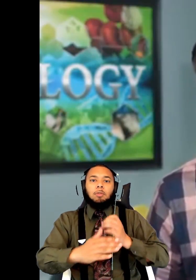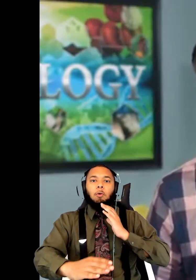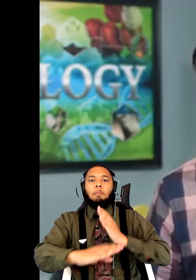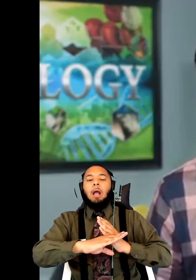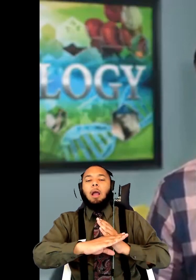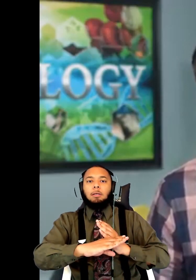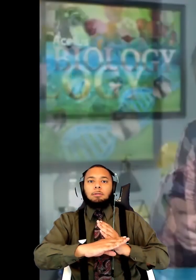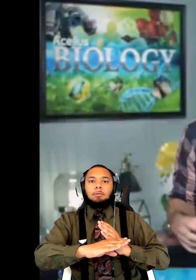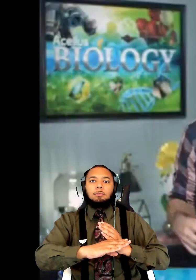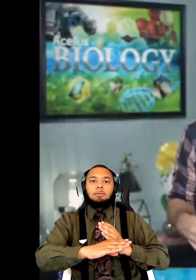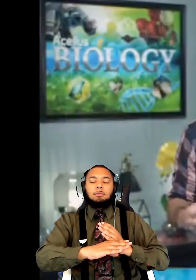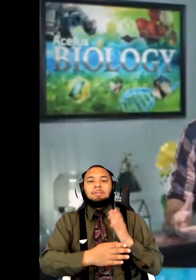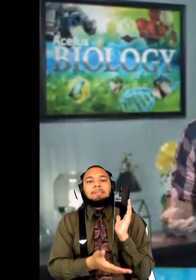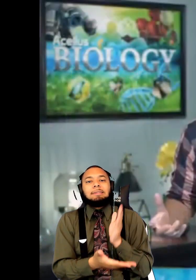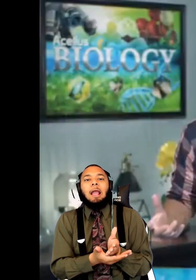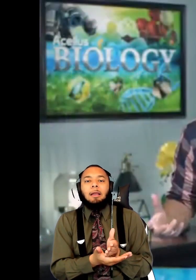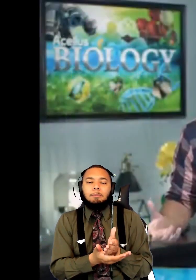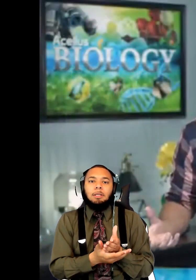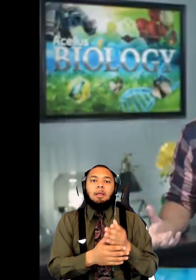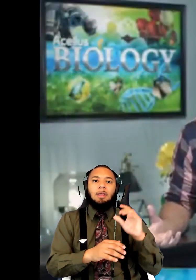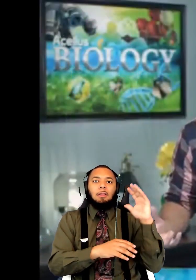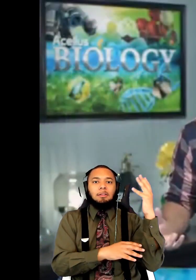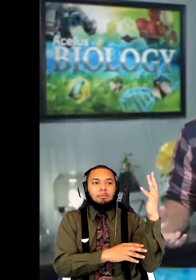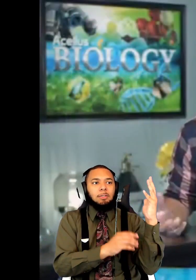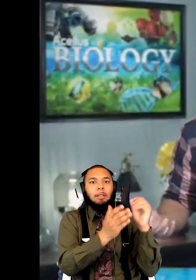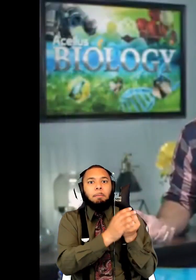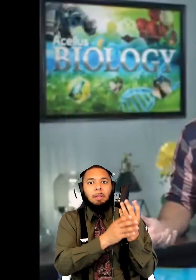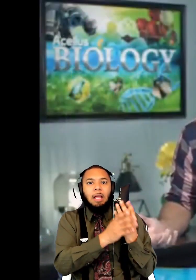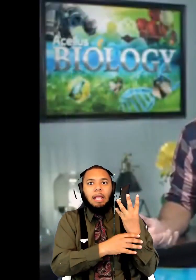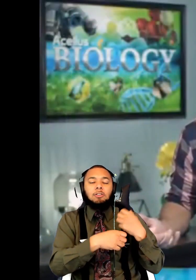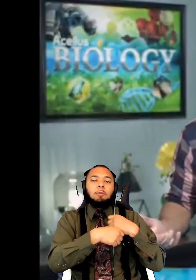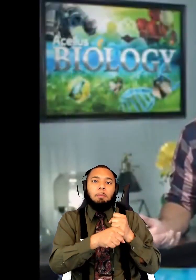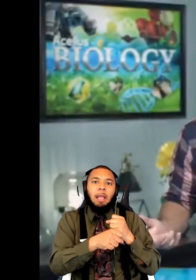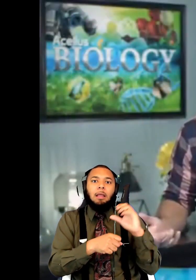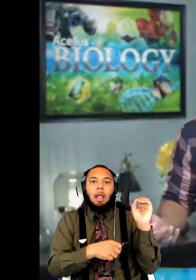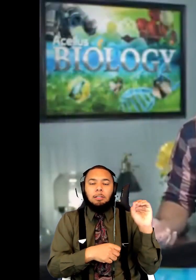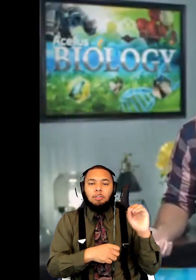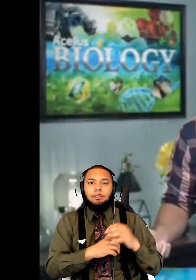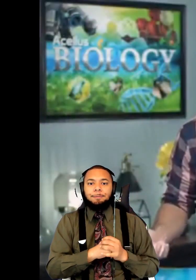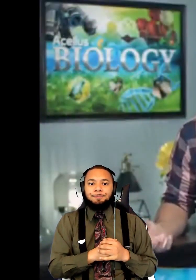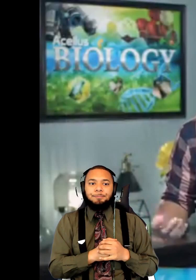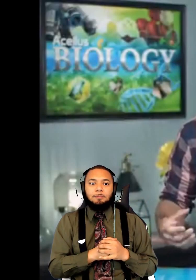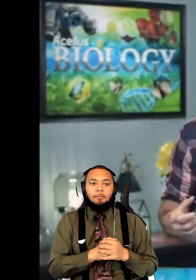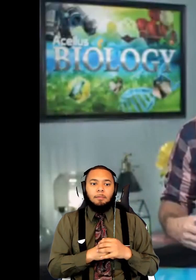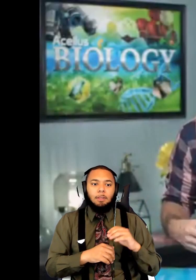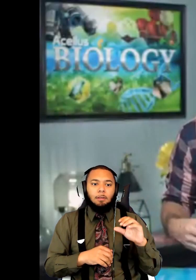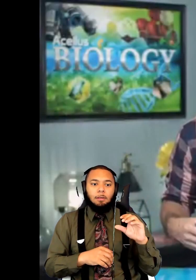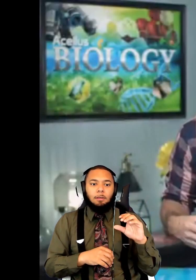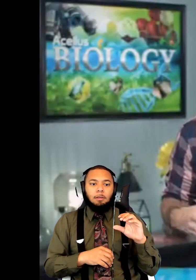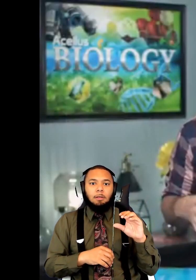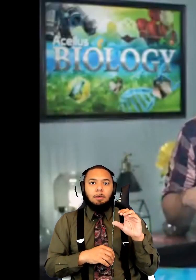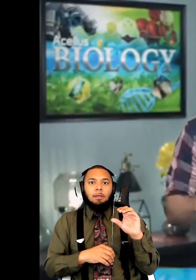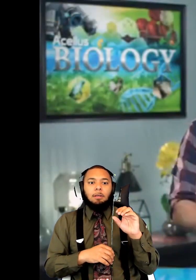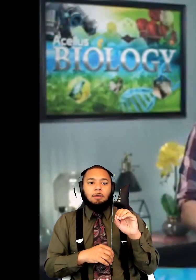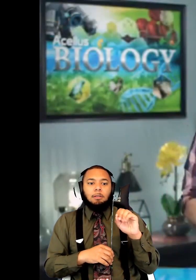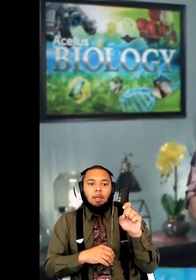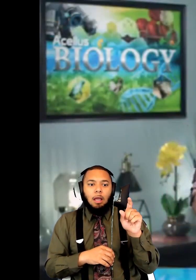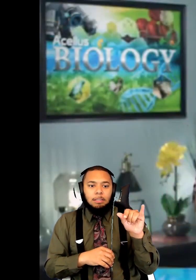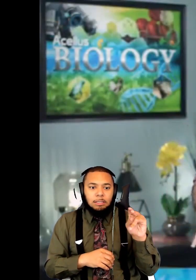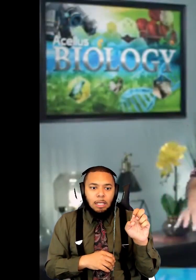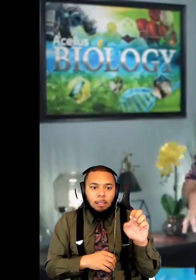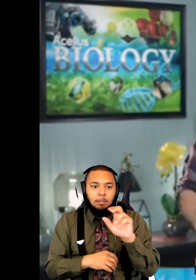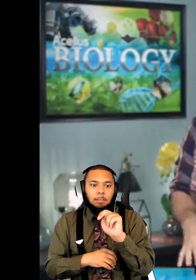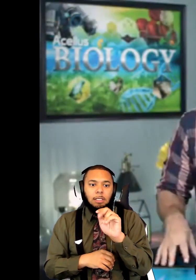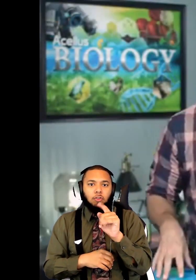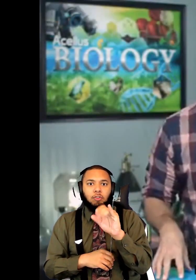chemicals in there for them to sort out. Chemicals like sulfur dioxide and nitrogen oxide, that can lead to acid rain. So those